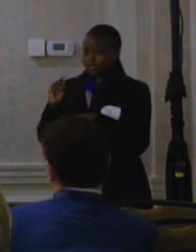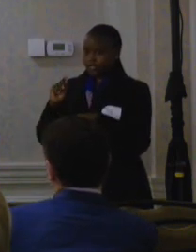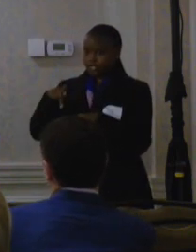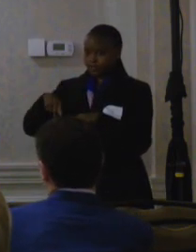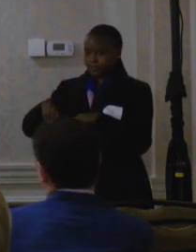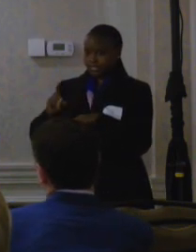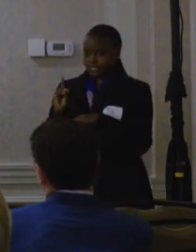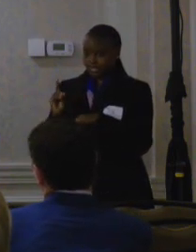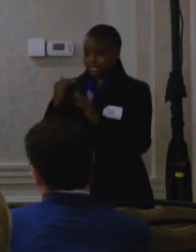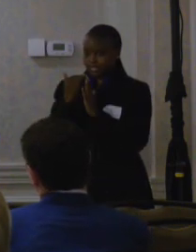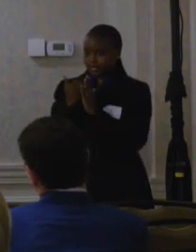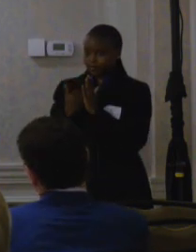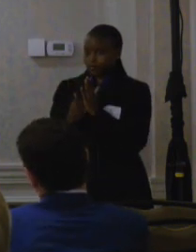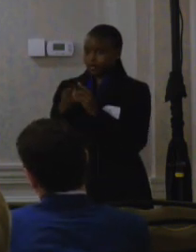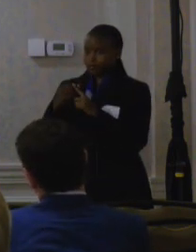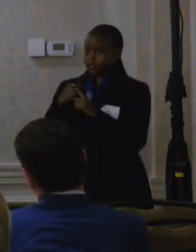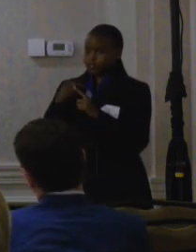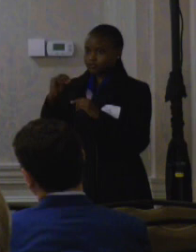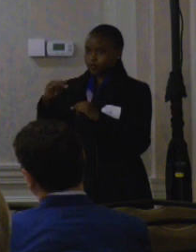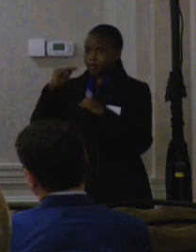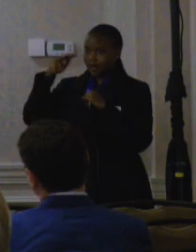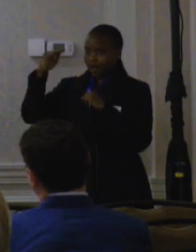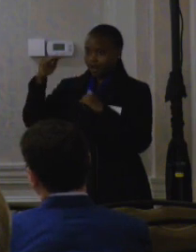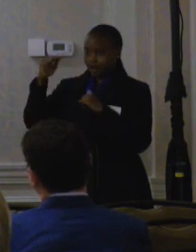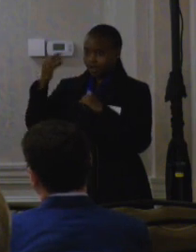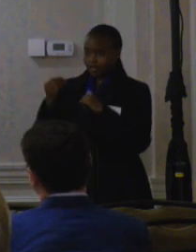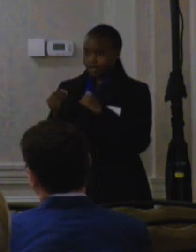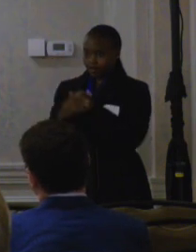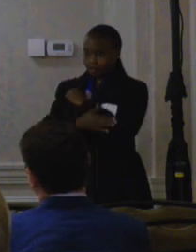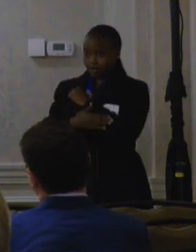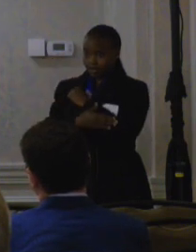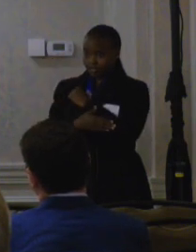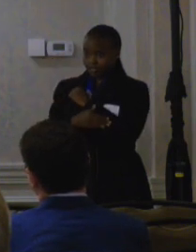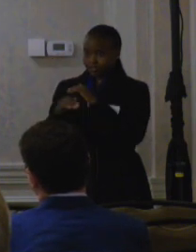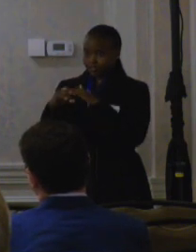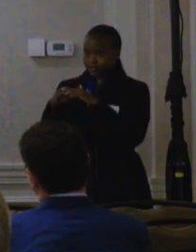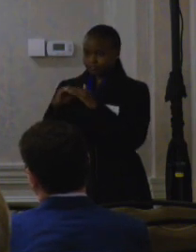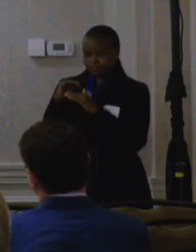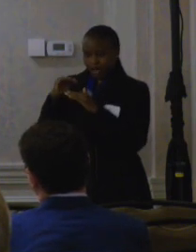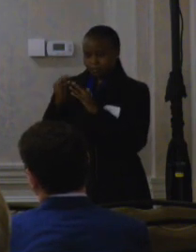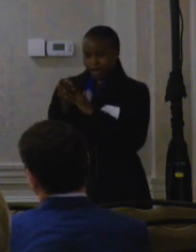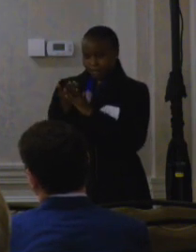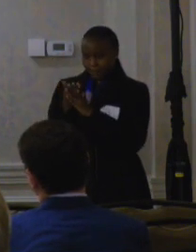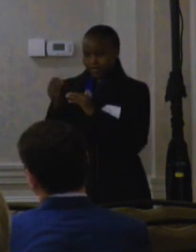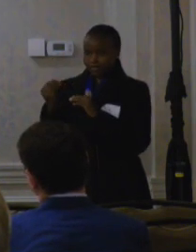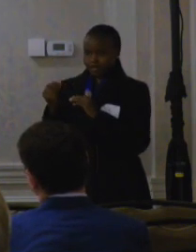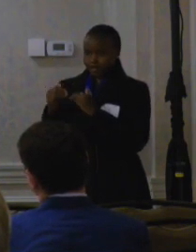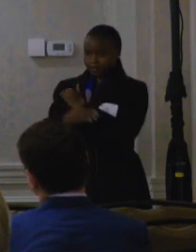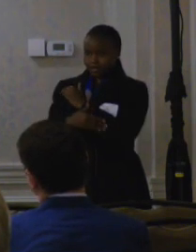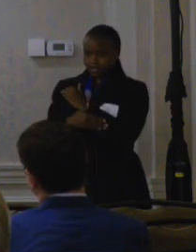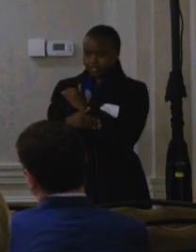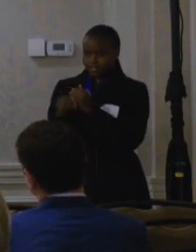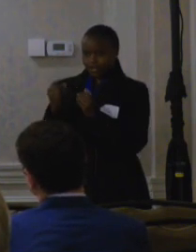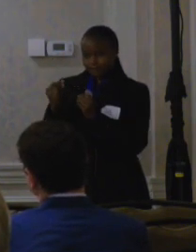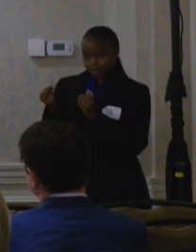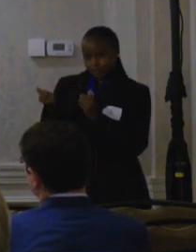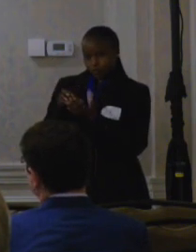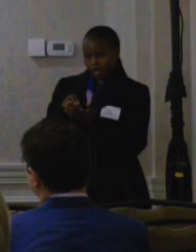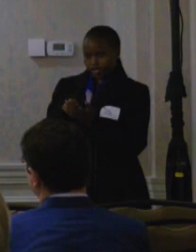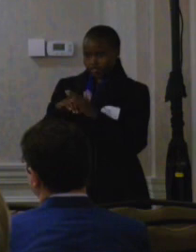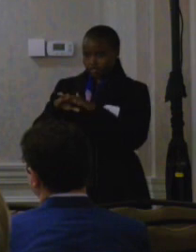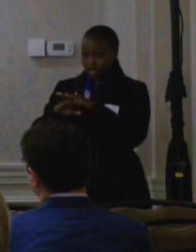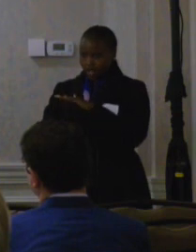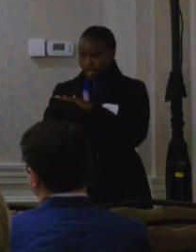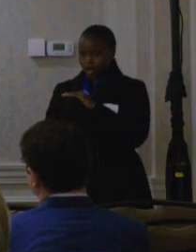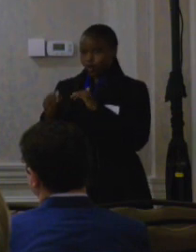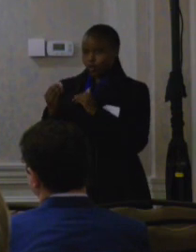development programs is from high-income countries, upper middle-income countries, and a few cases from lower middle-income countries. There